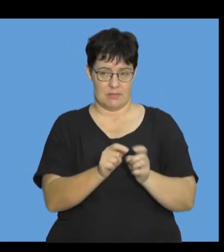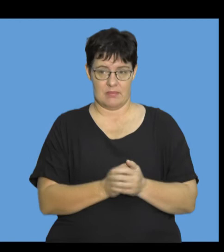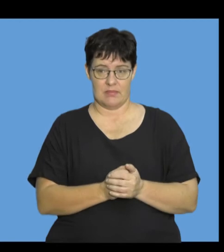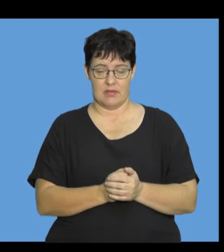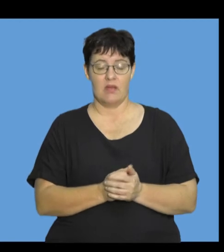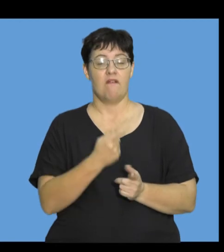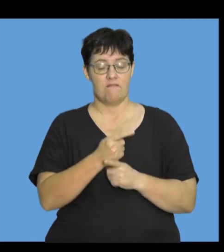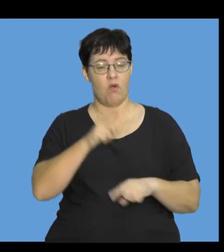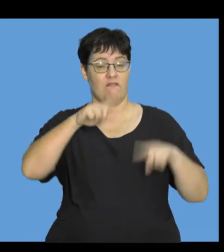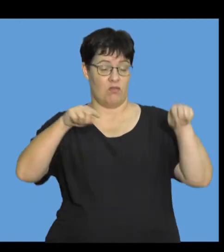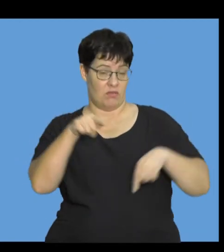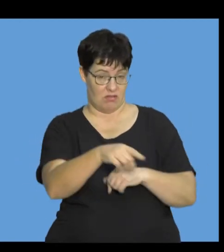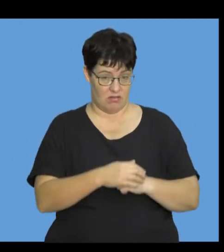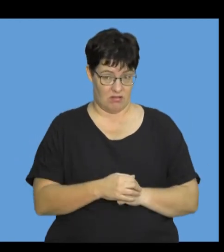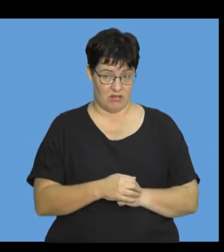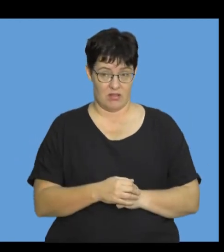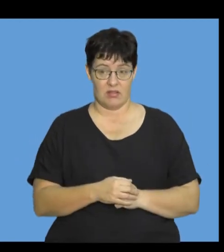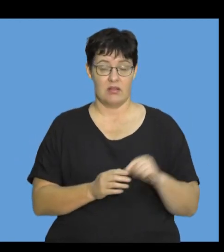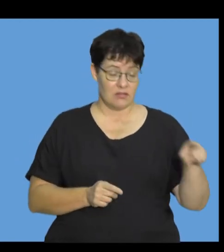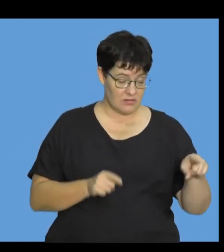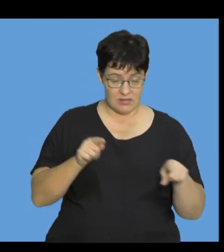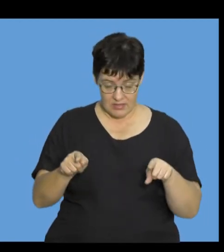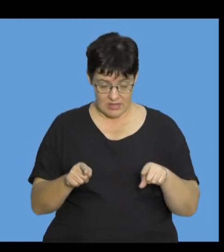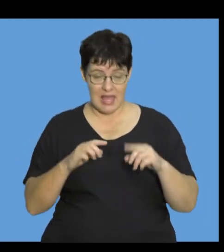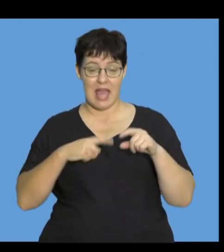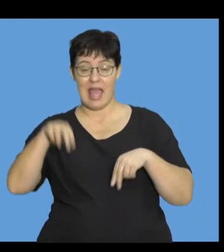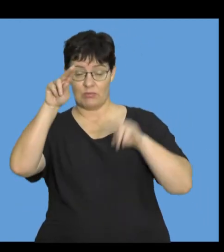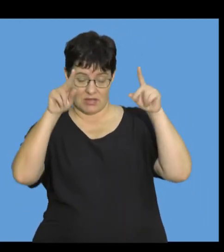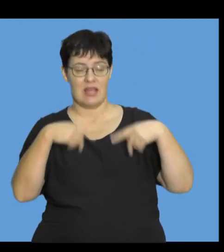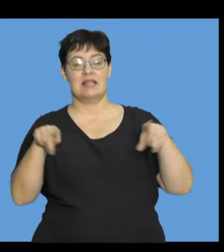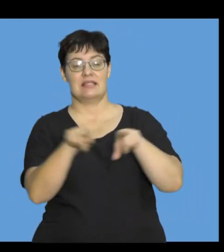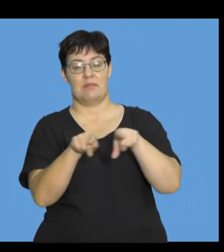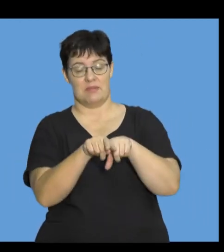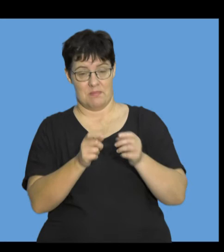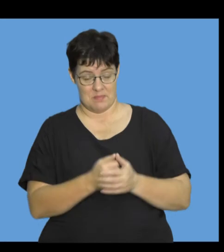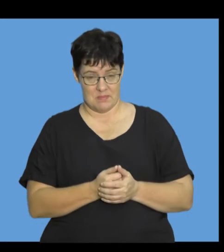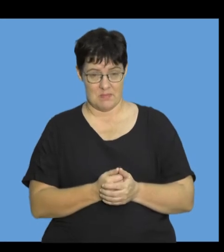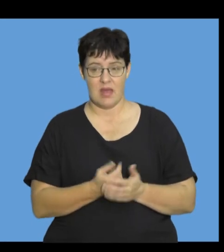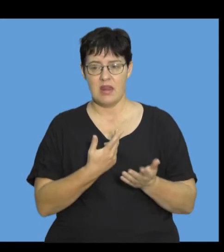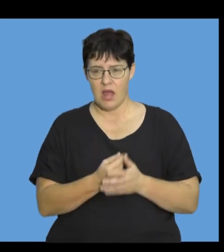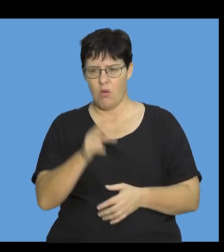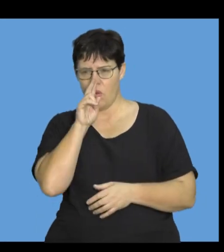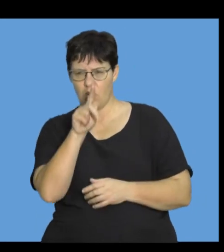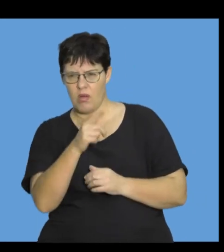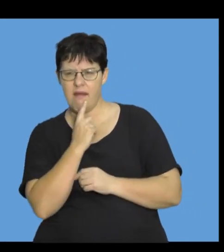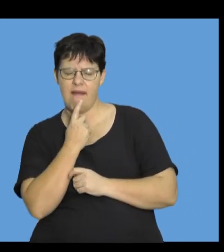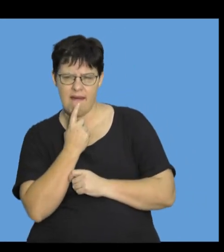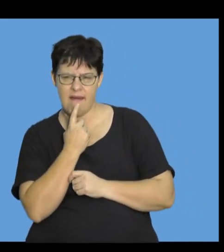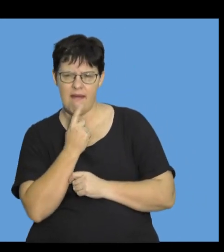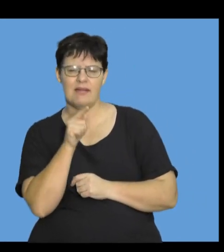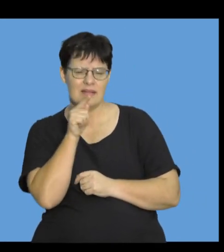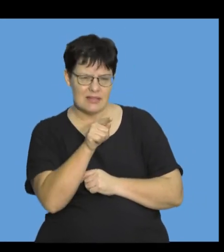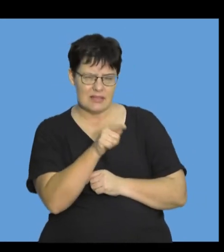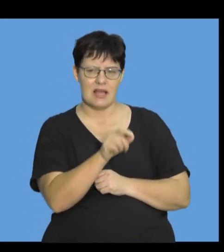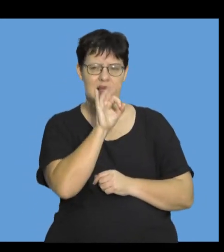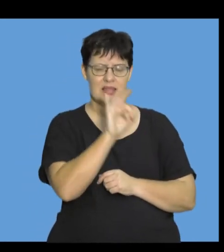other exponent in terms of the variable. The exponent was the same as the other exponent. But now, if you look at this